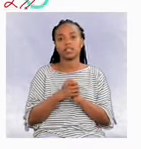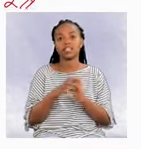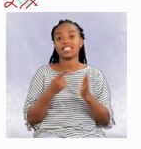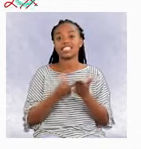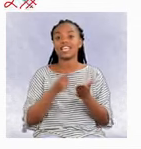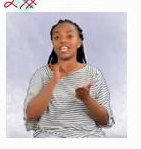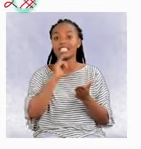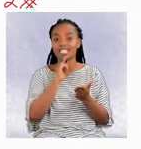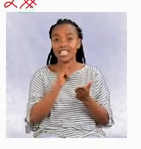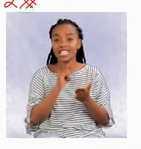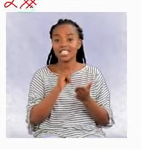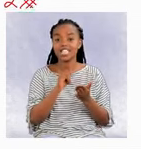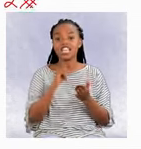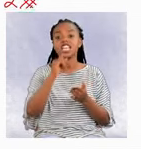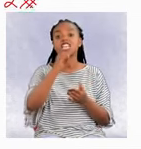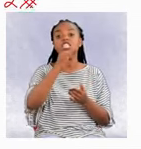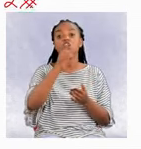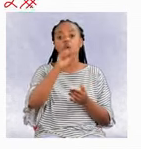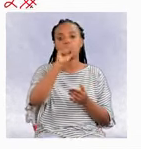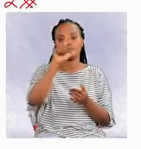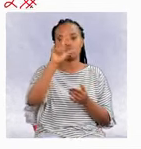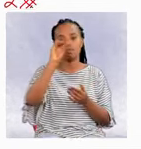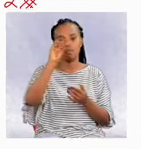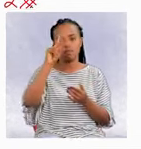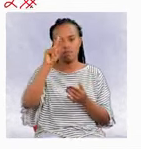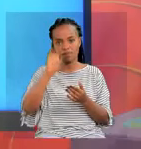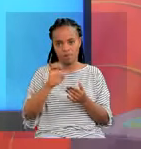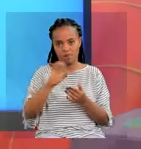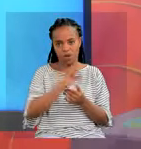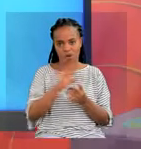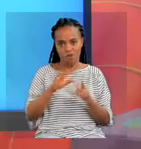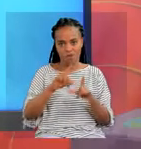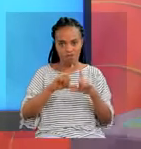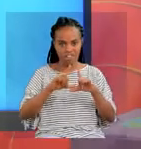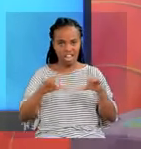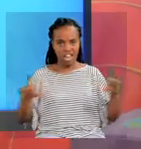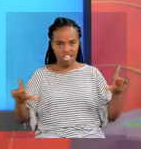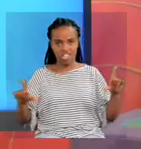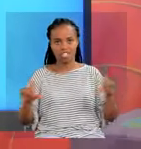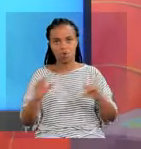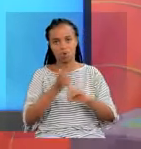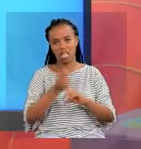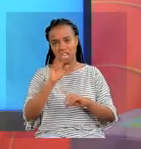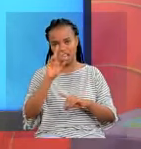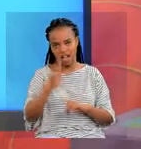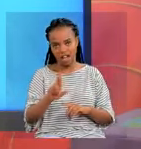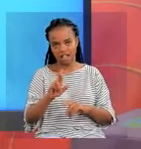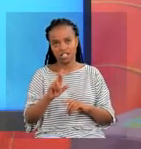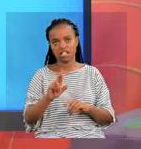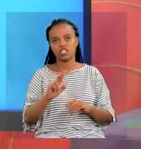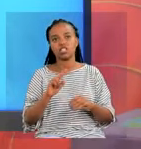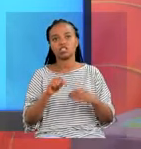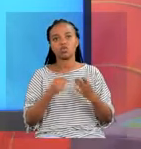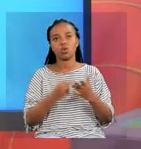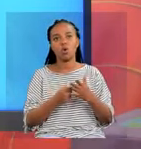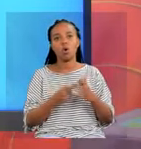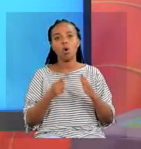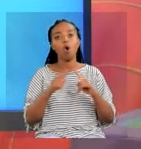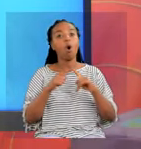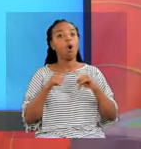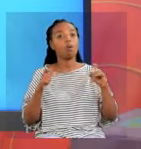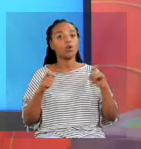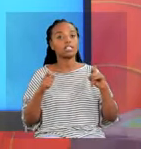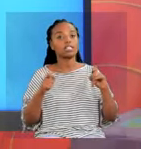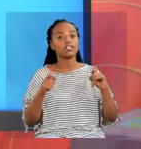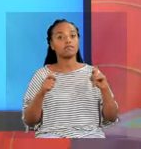This is the slope of a line containing the radius. So the slope of tangent line is, it is the opposite